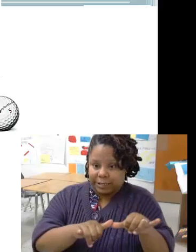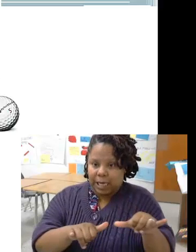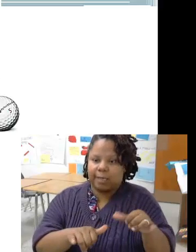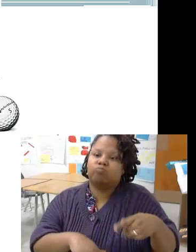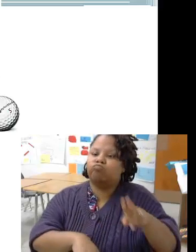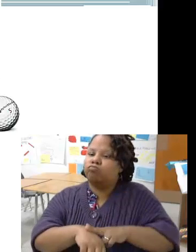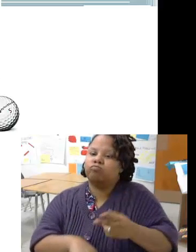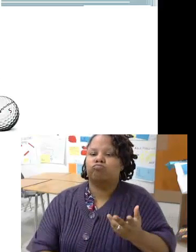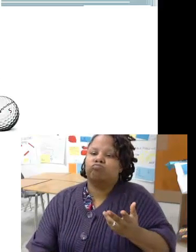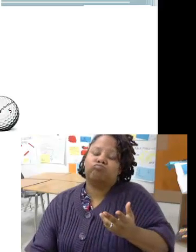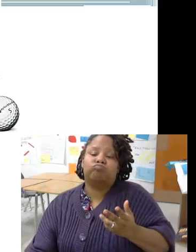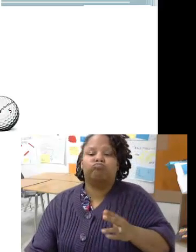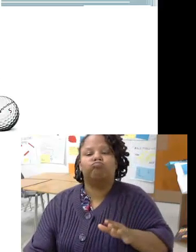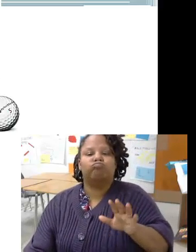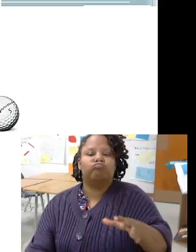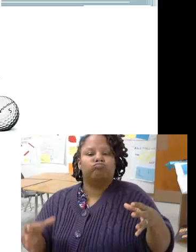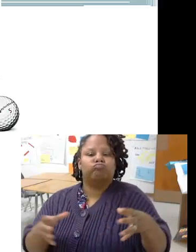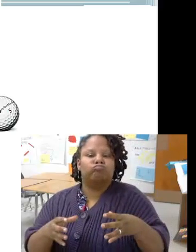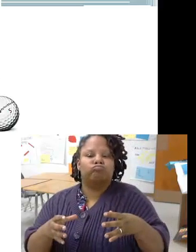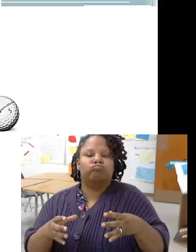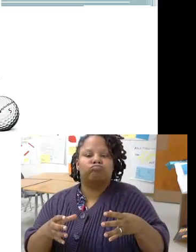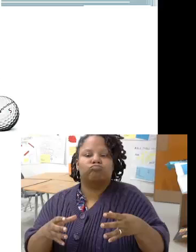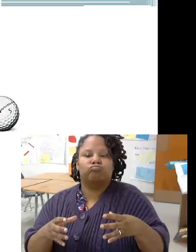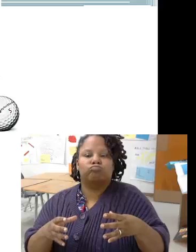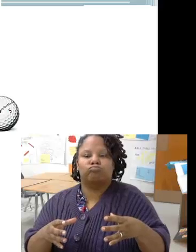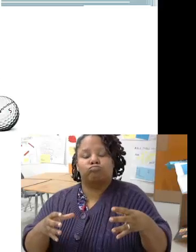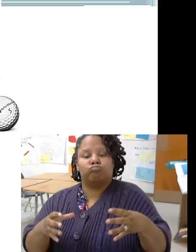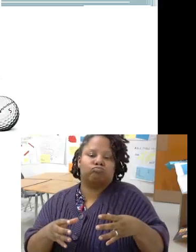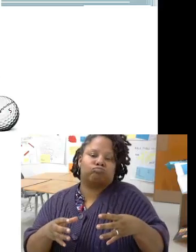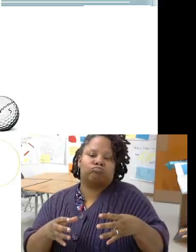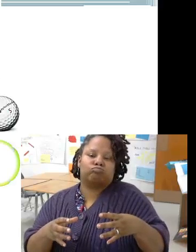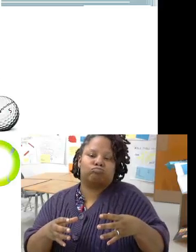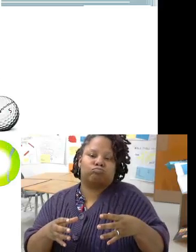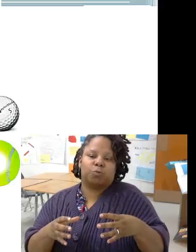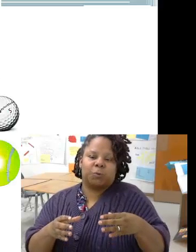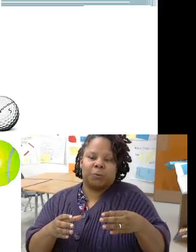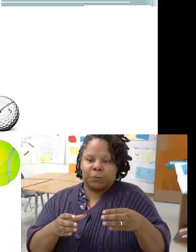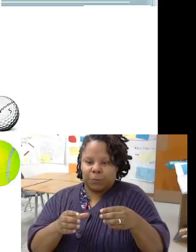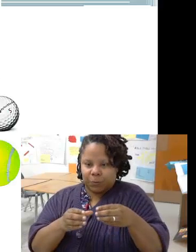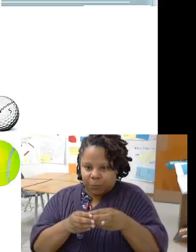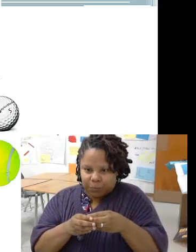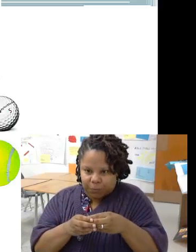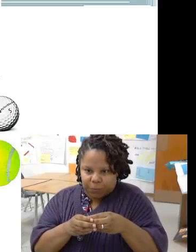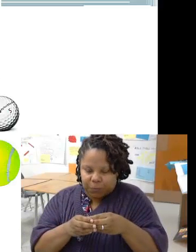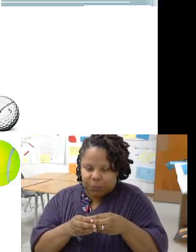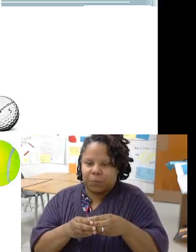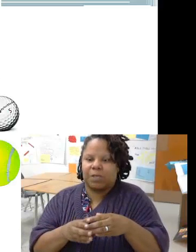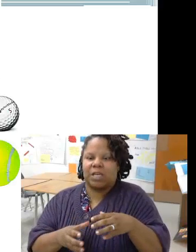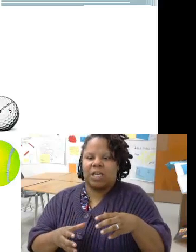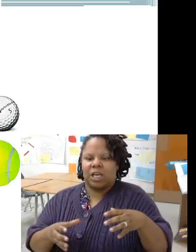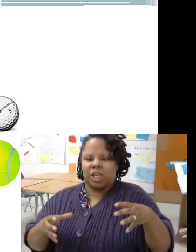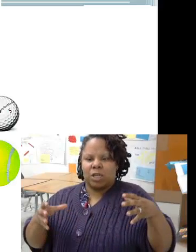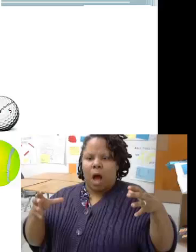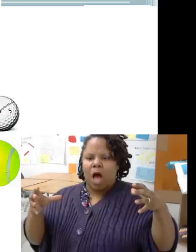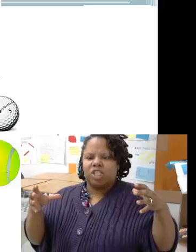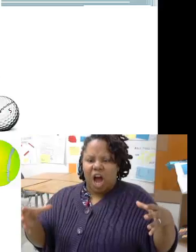use your duck face. And if you're showing an object is really large, you would use a cha. You would form your mouth to